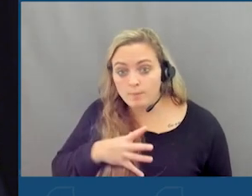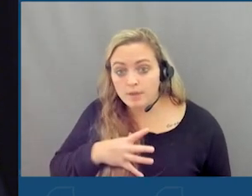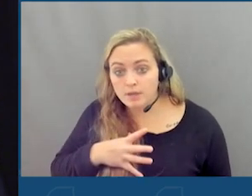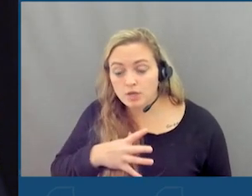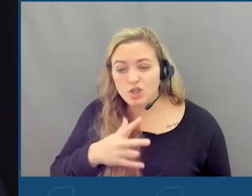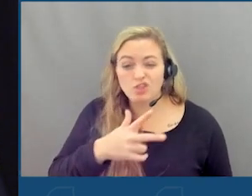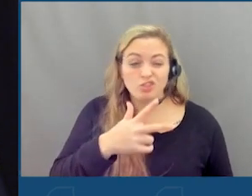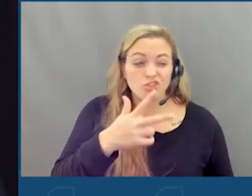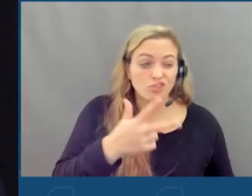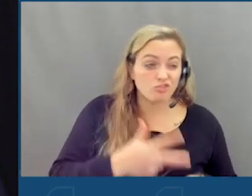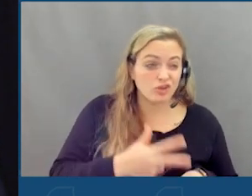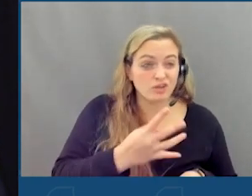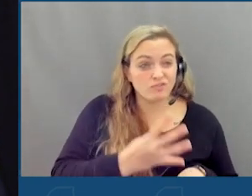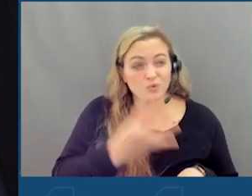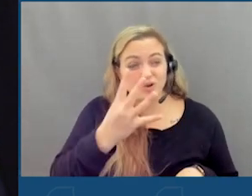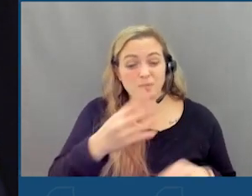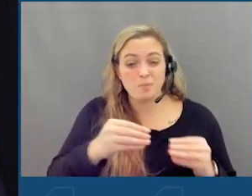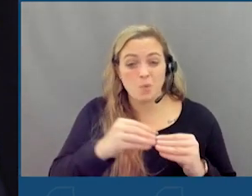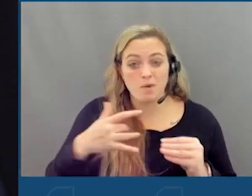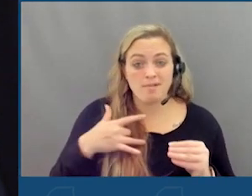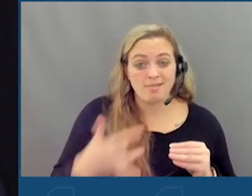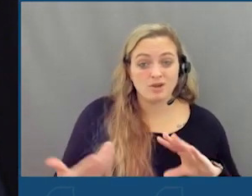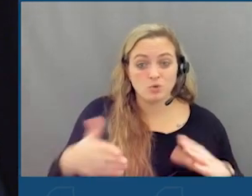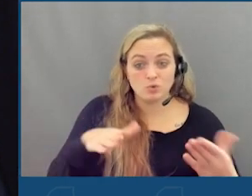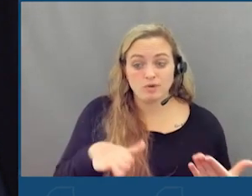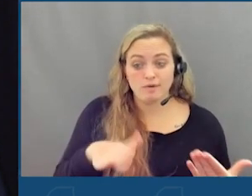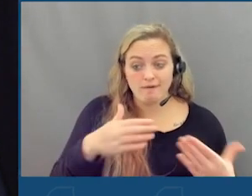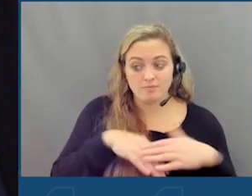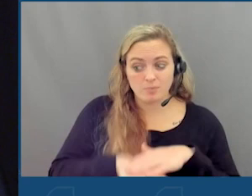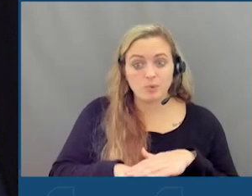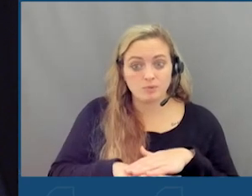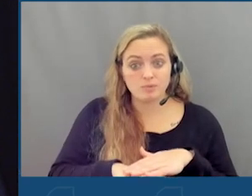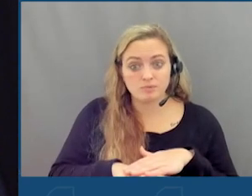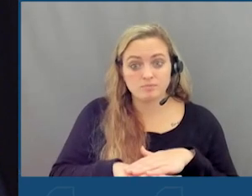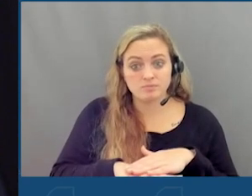4 times more likely to die in childbirth.